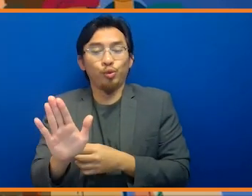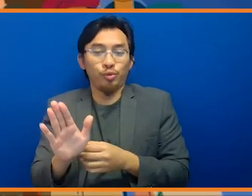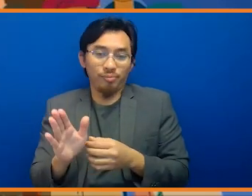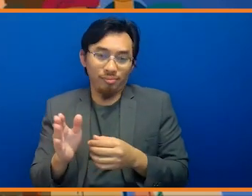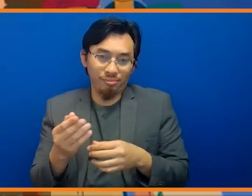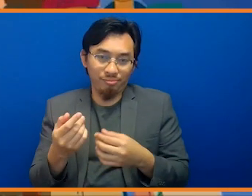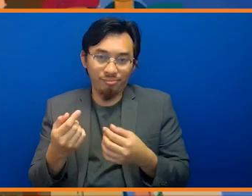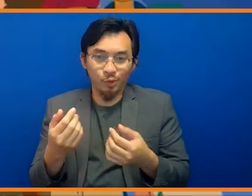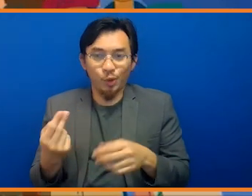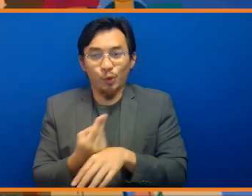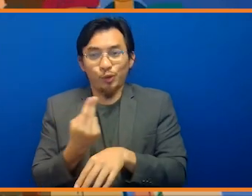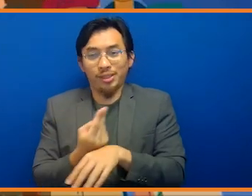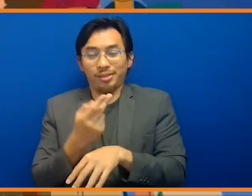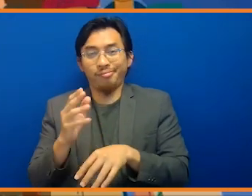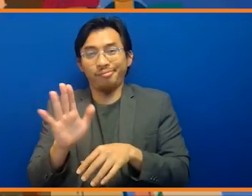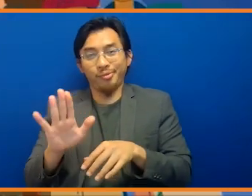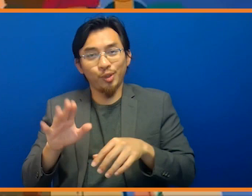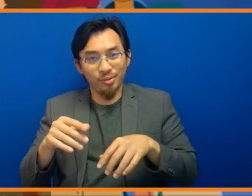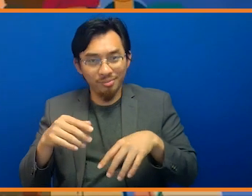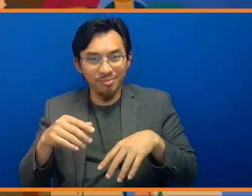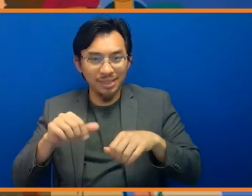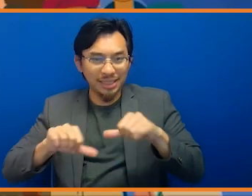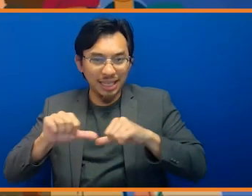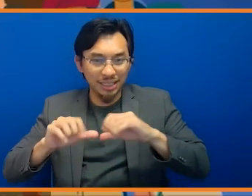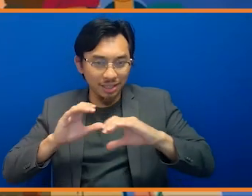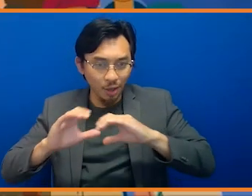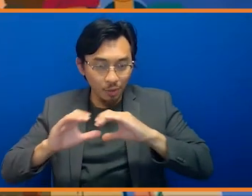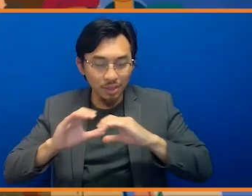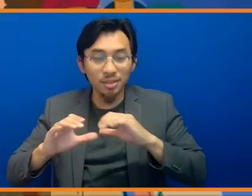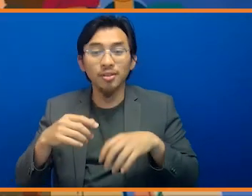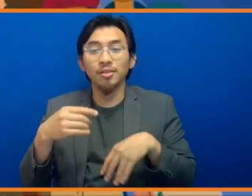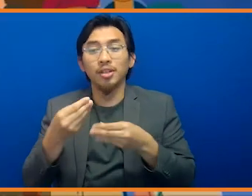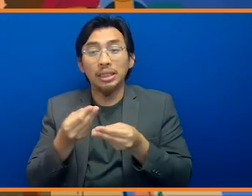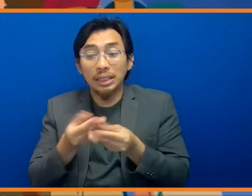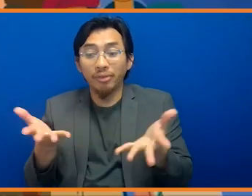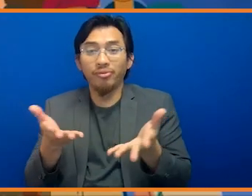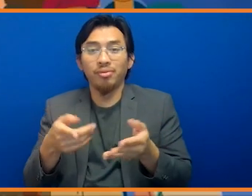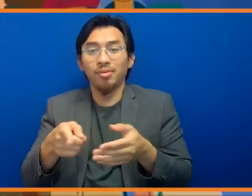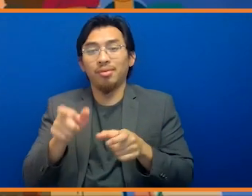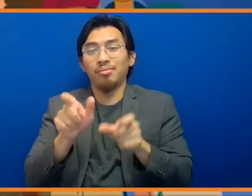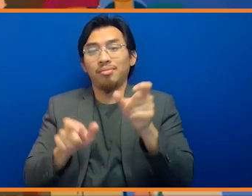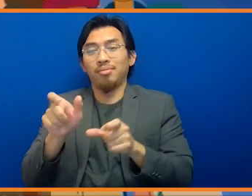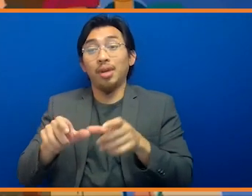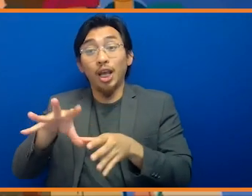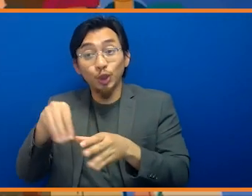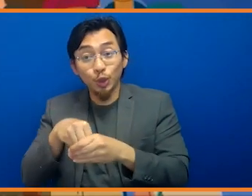your projects to the wider audience, including the marginalized group.